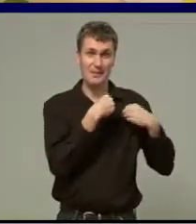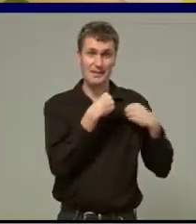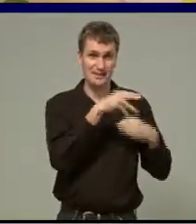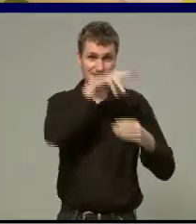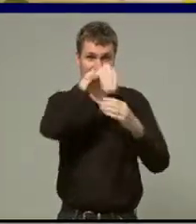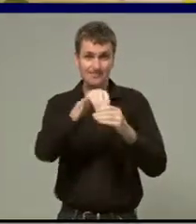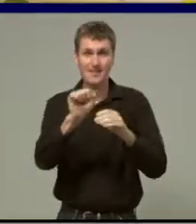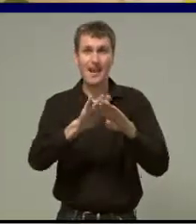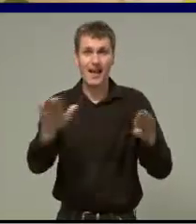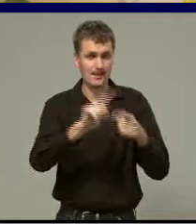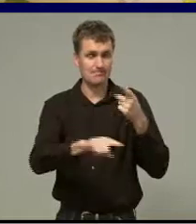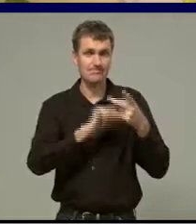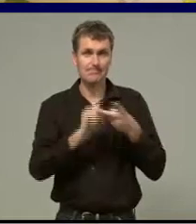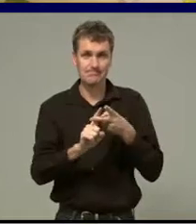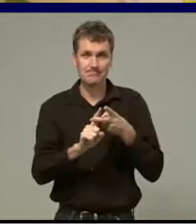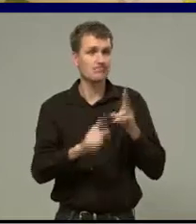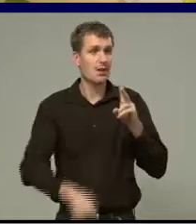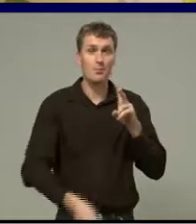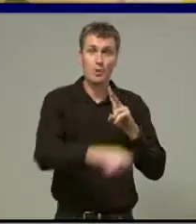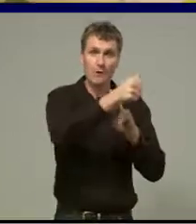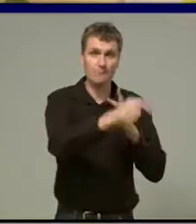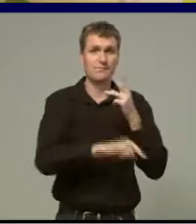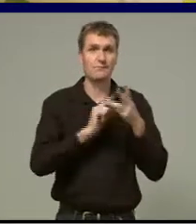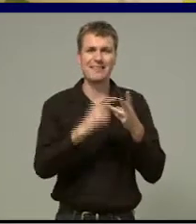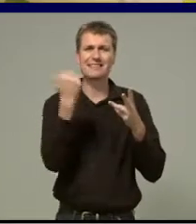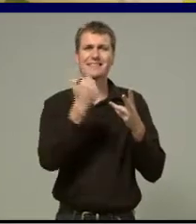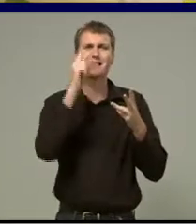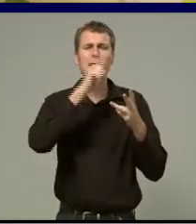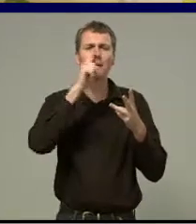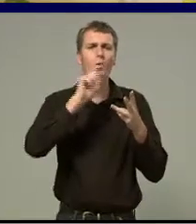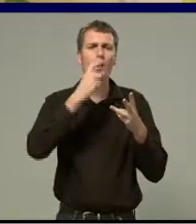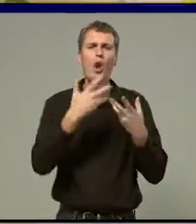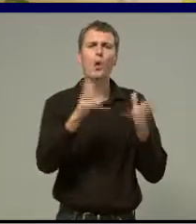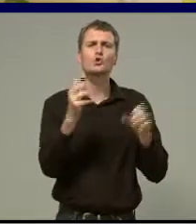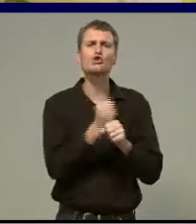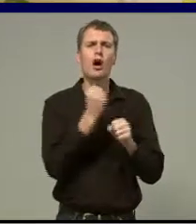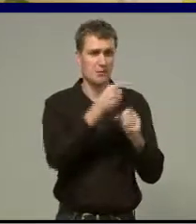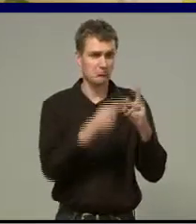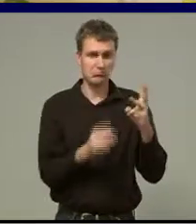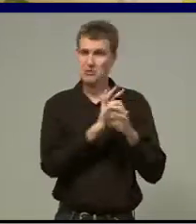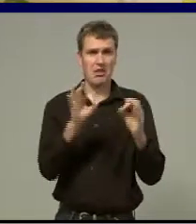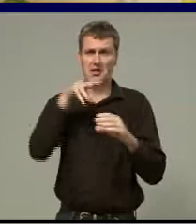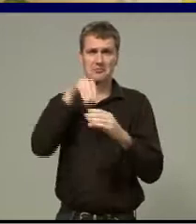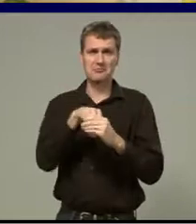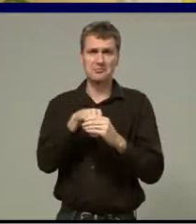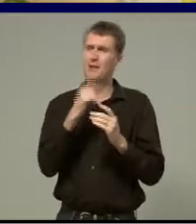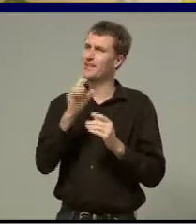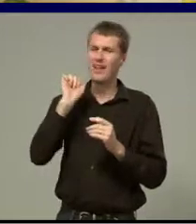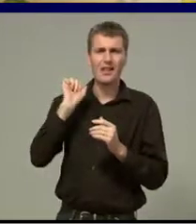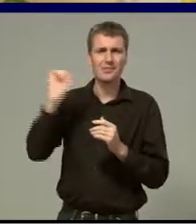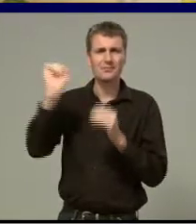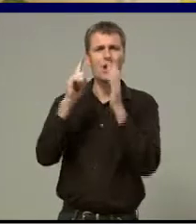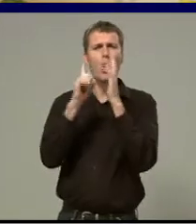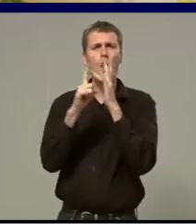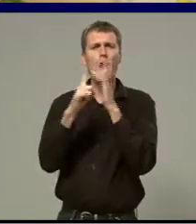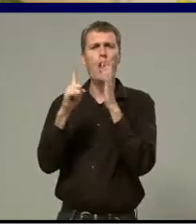on their land, that it was going to be booted off their land, and that 16 people would lose their jobs. Yet the OIO, by its own act, Section